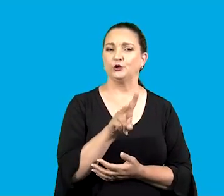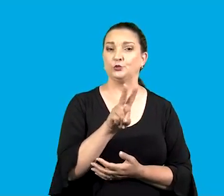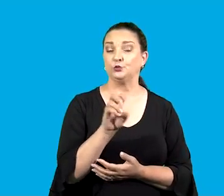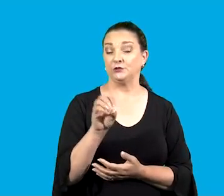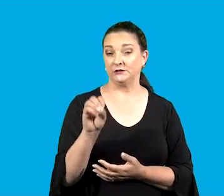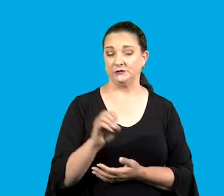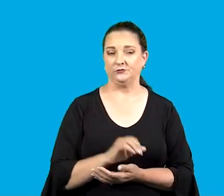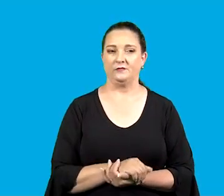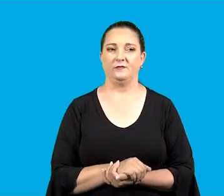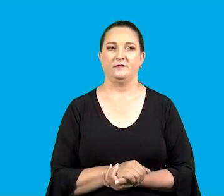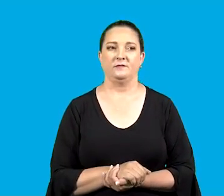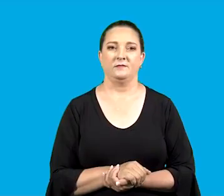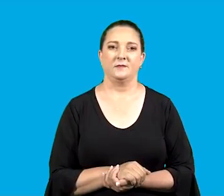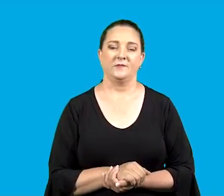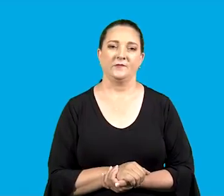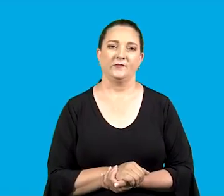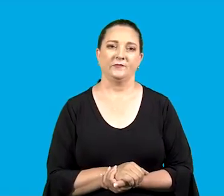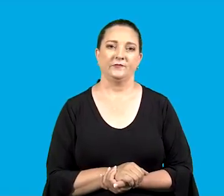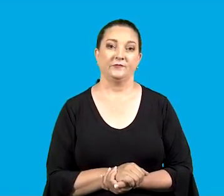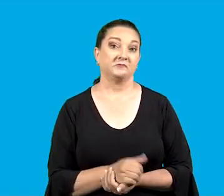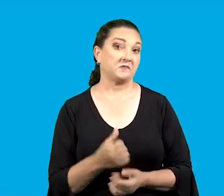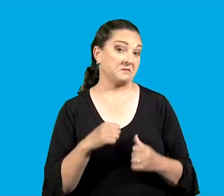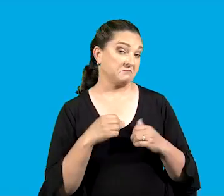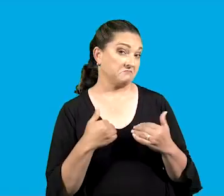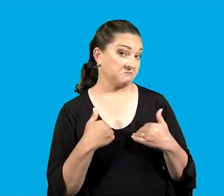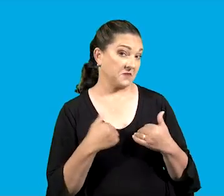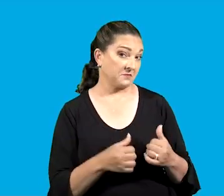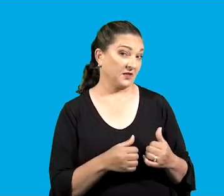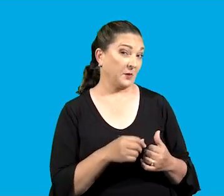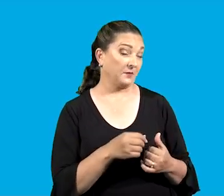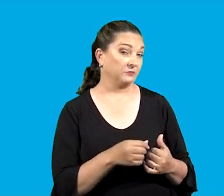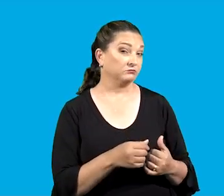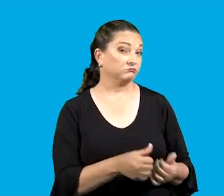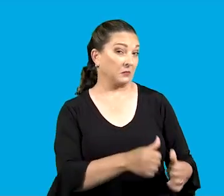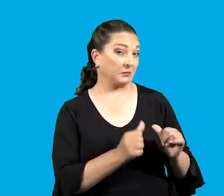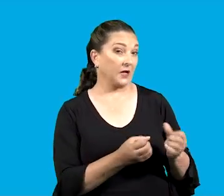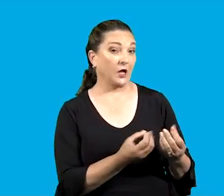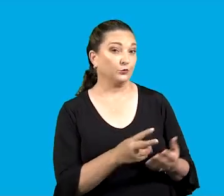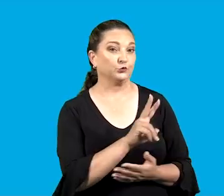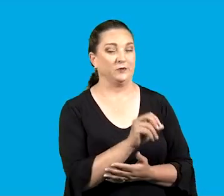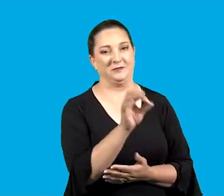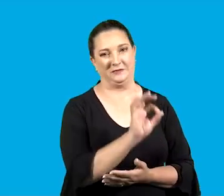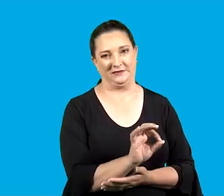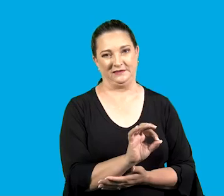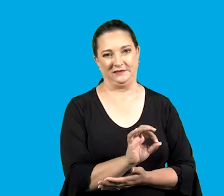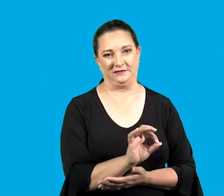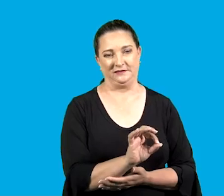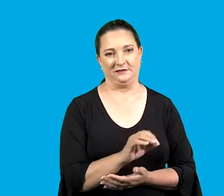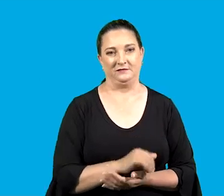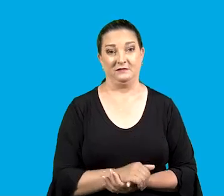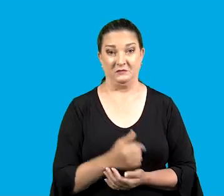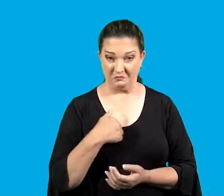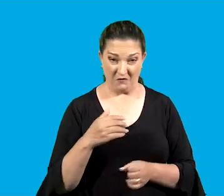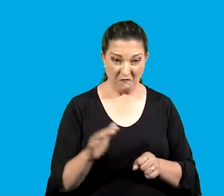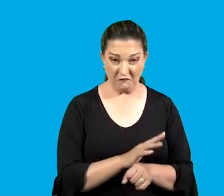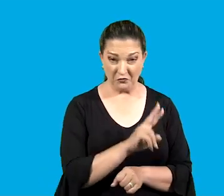200. So that's 921, 200. And I'll get 20%. And of that 20%,